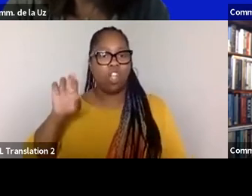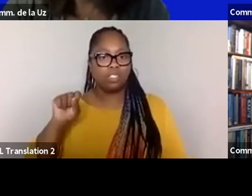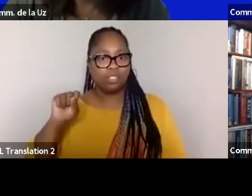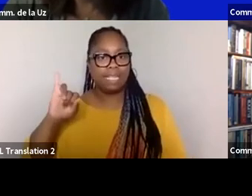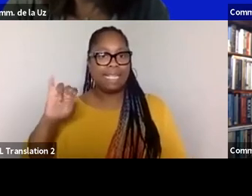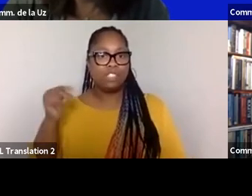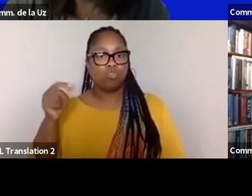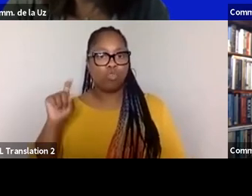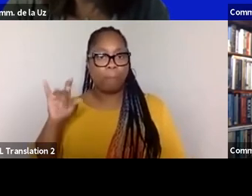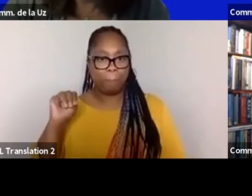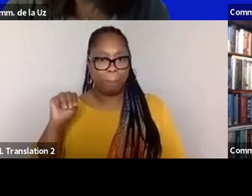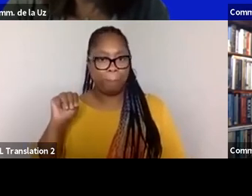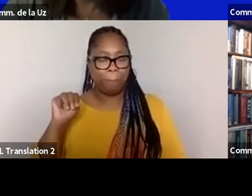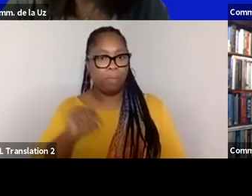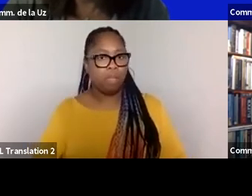righty.